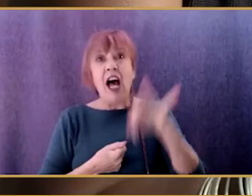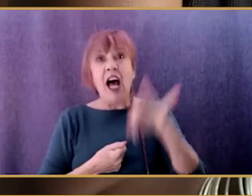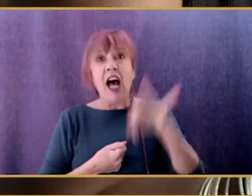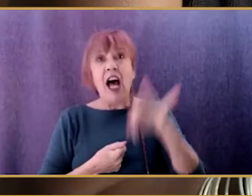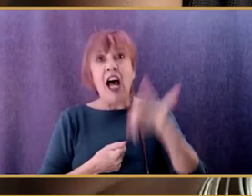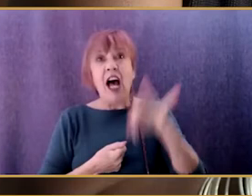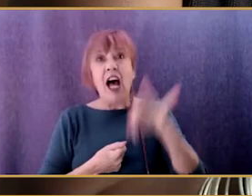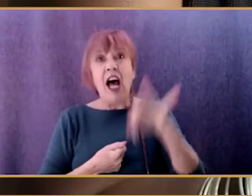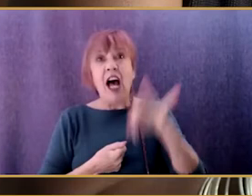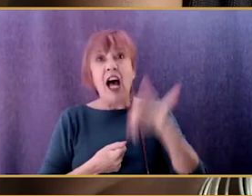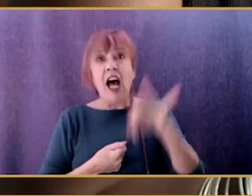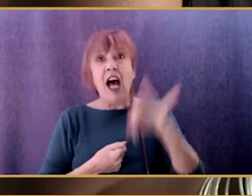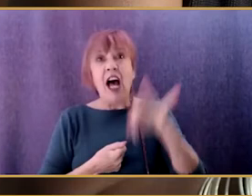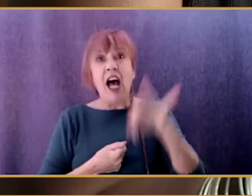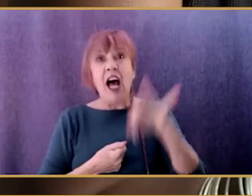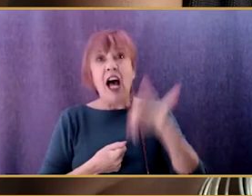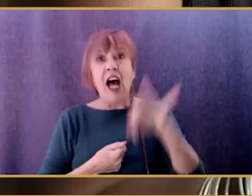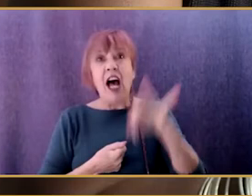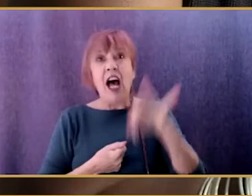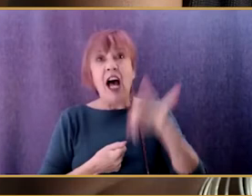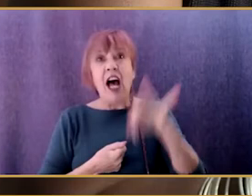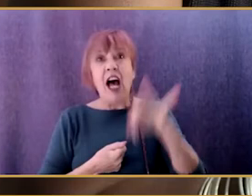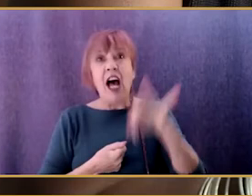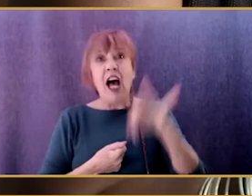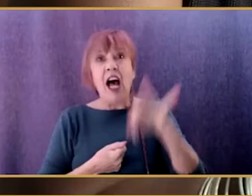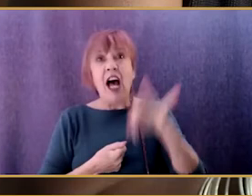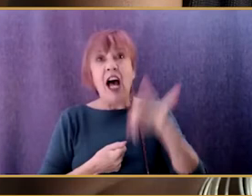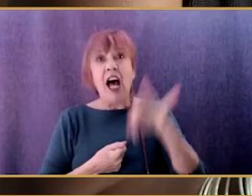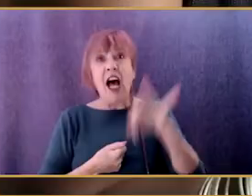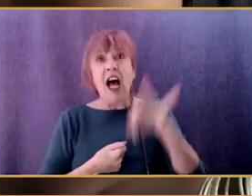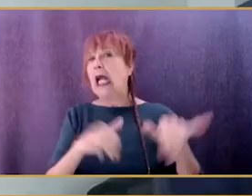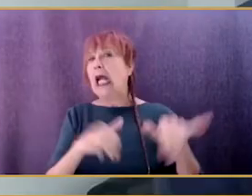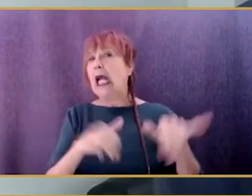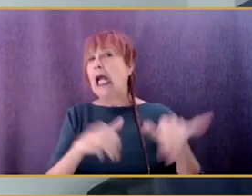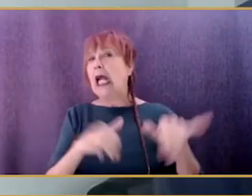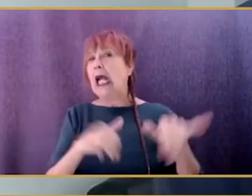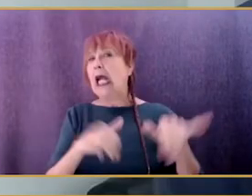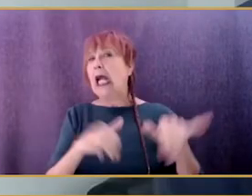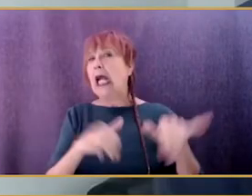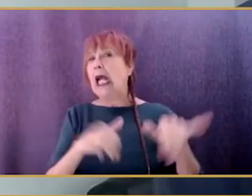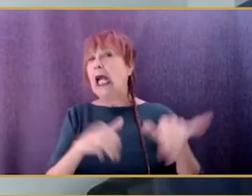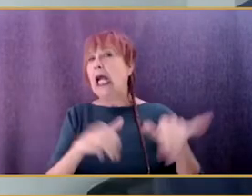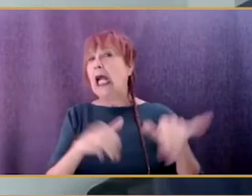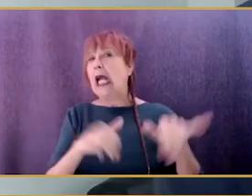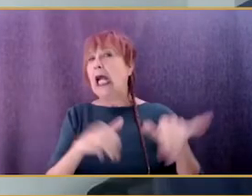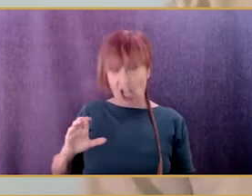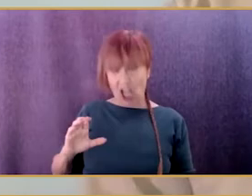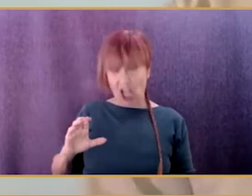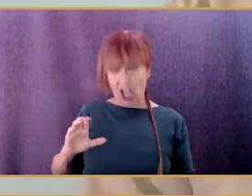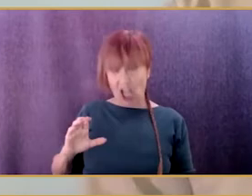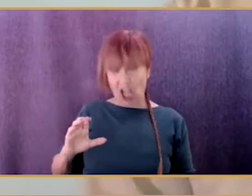tribute includes testimonials by the following five individuals In order of appearance Terence Hayes Terence Poet